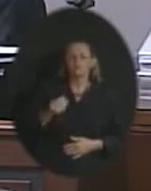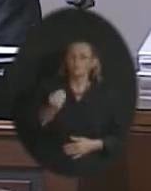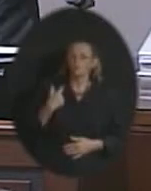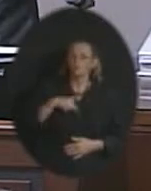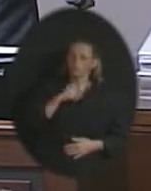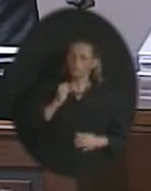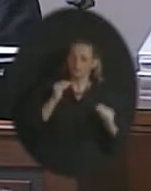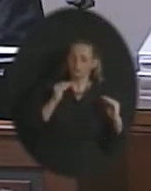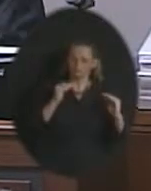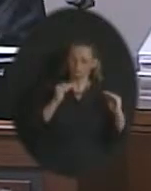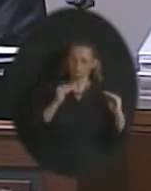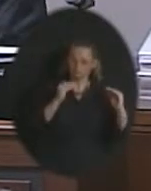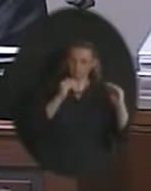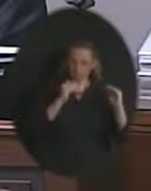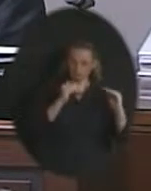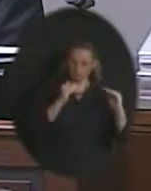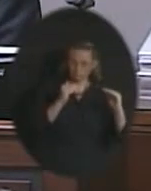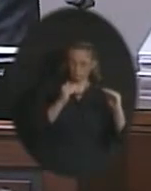premium